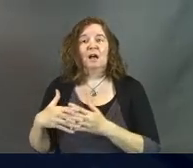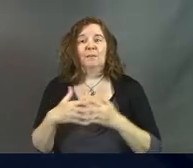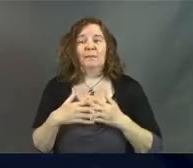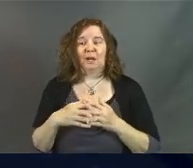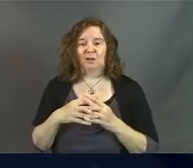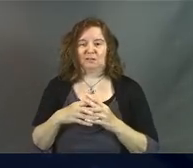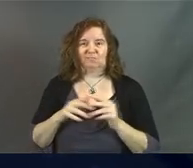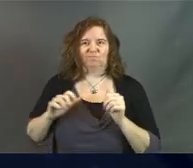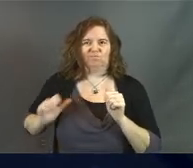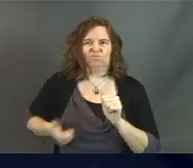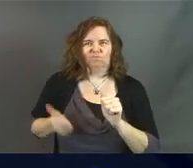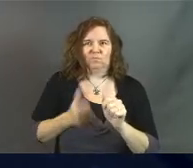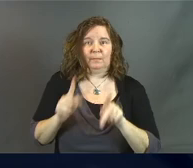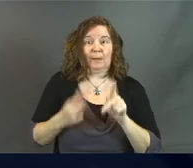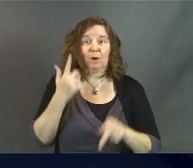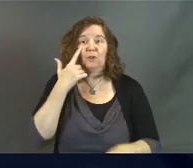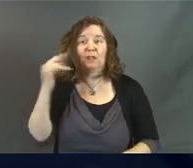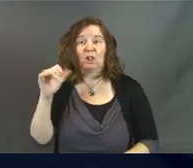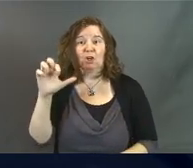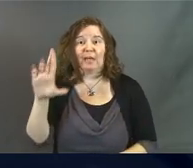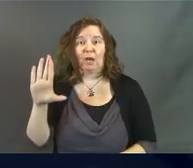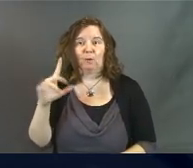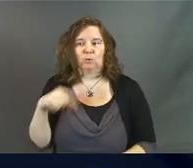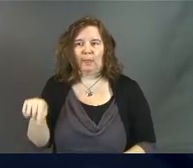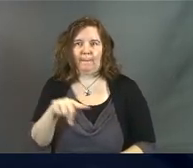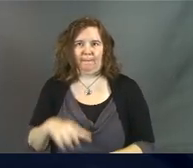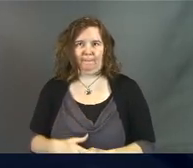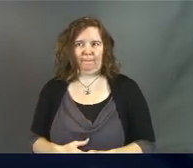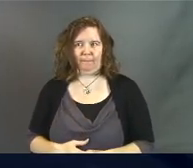Americans going after people that looked Arab to them.